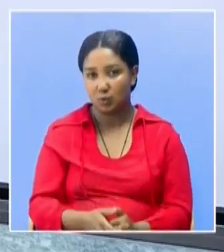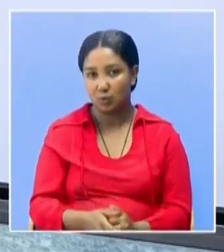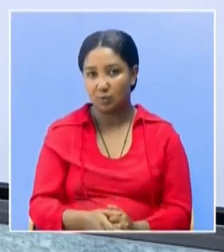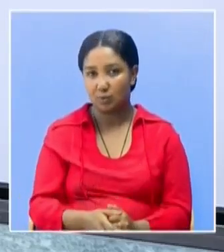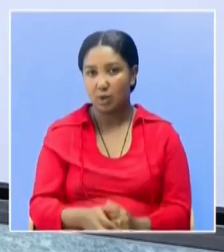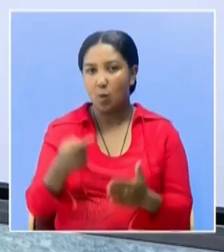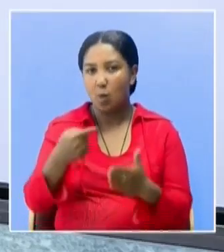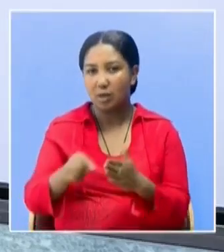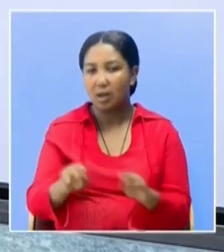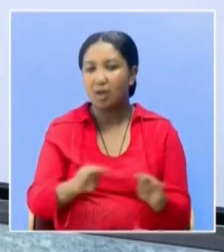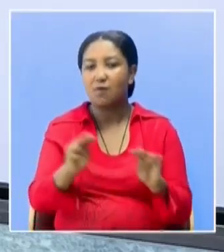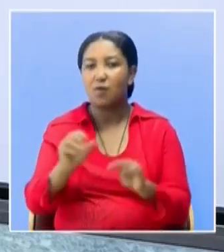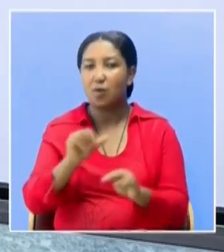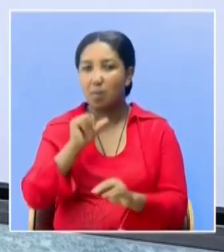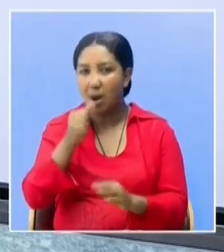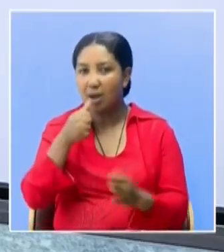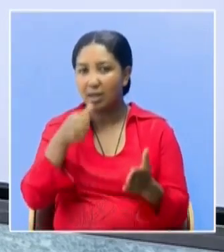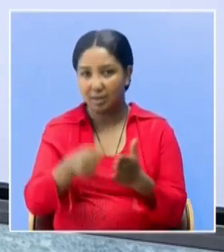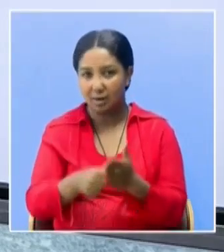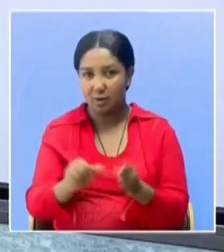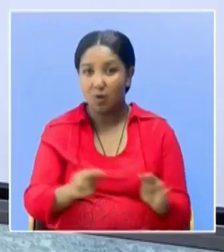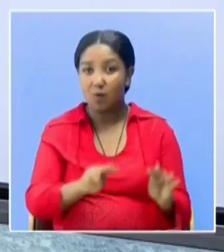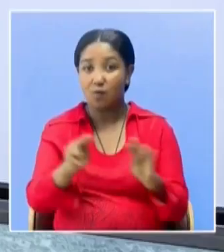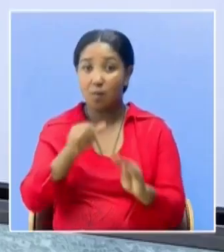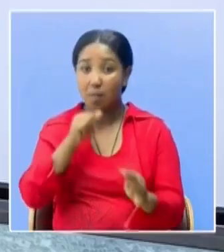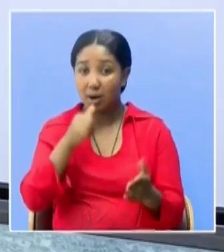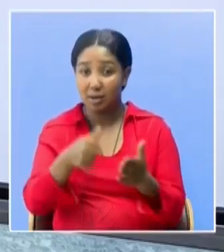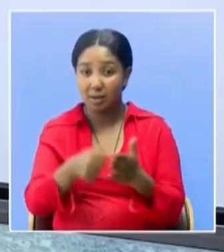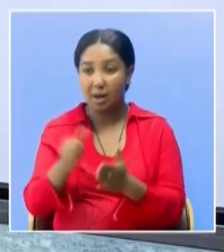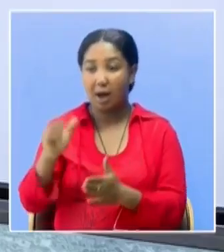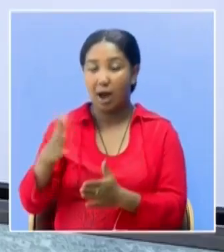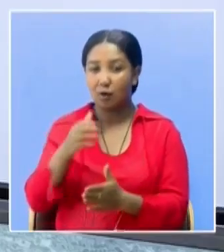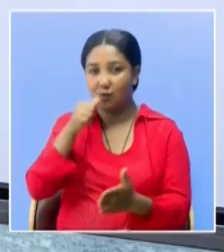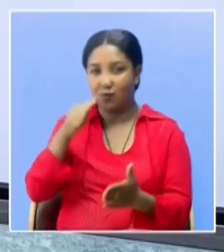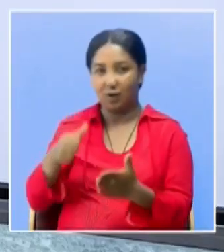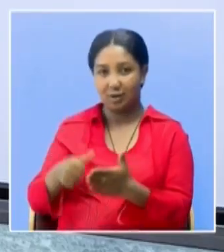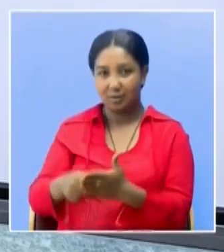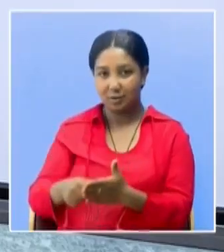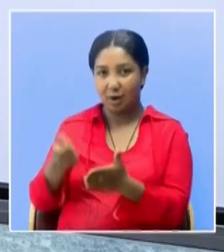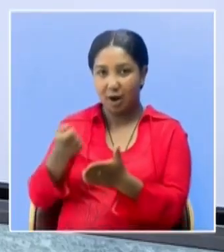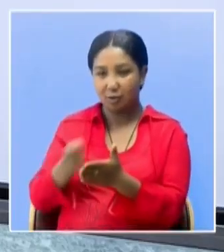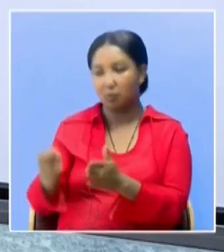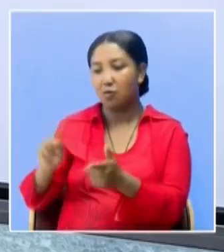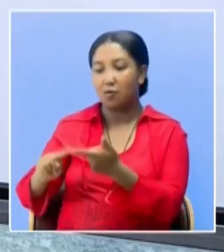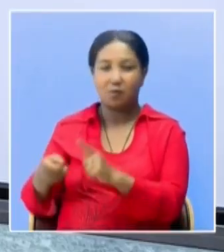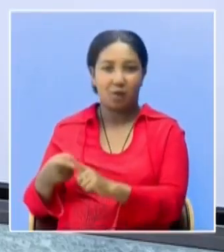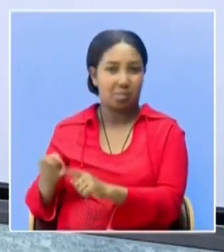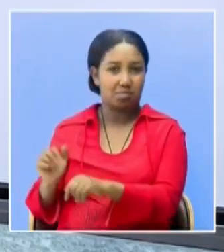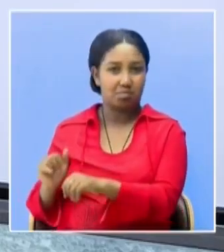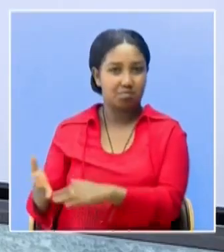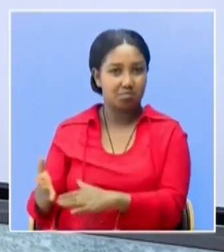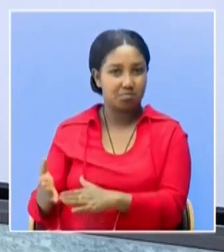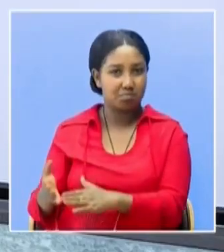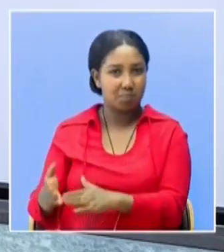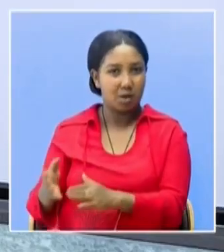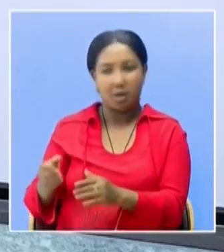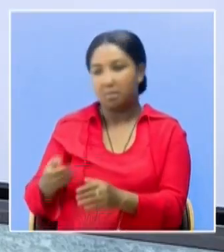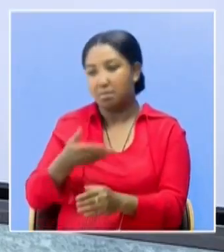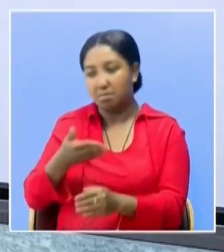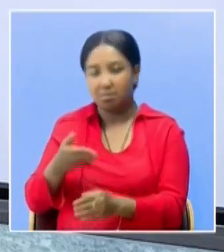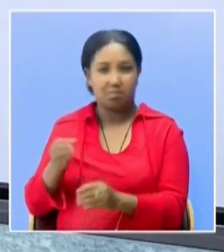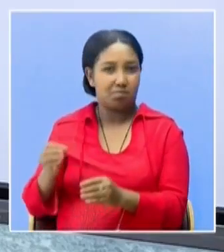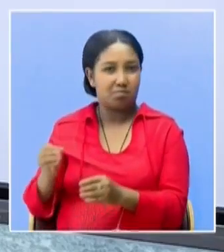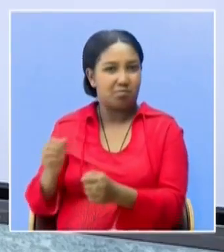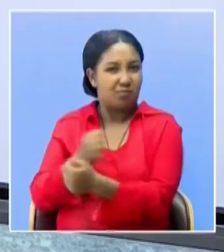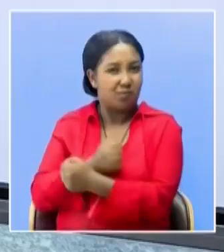are the informal letter? Informal letter is a kind of letter you are writing to your friend, maybe best friend,